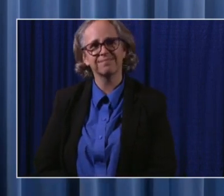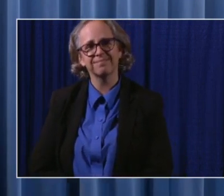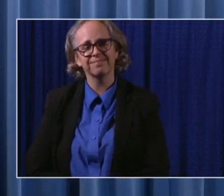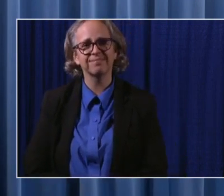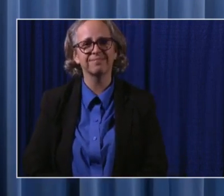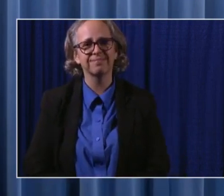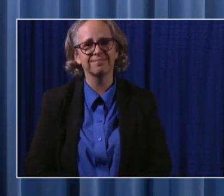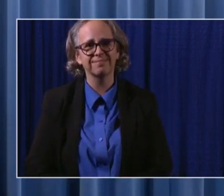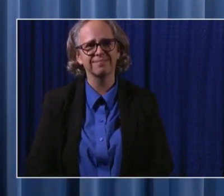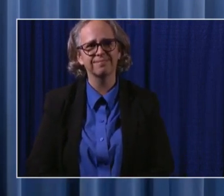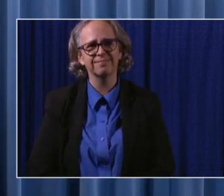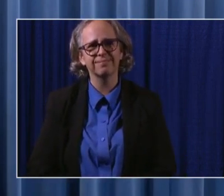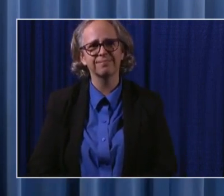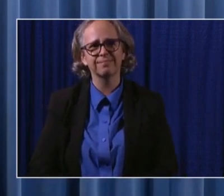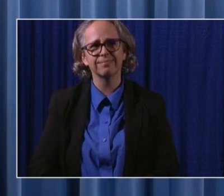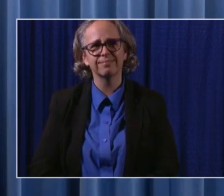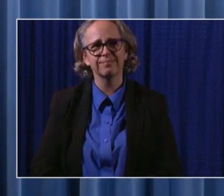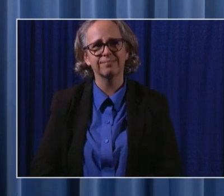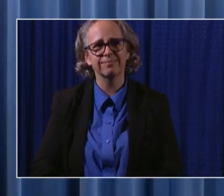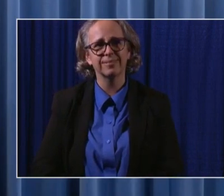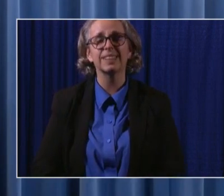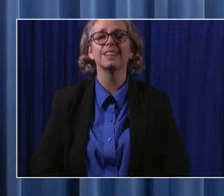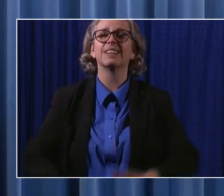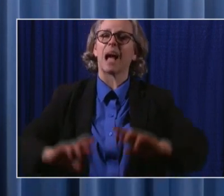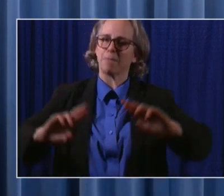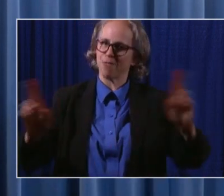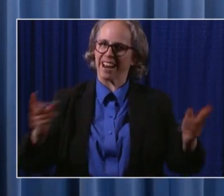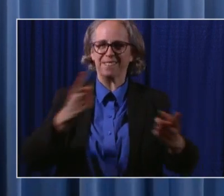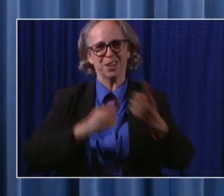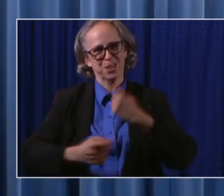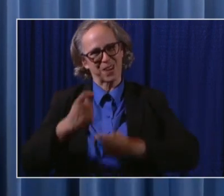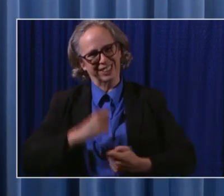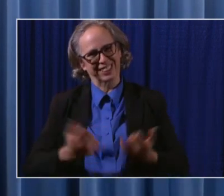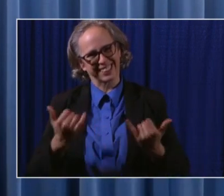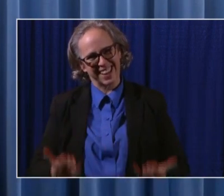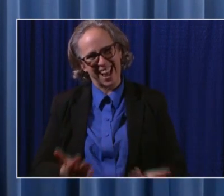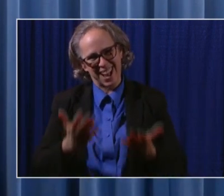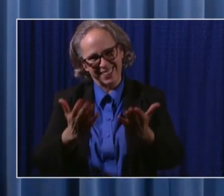We will ready to go to the questions.